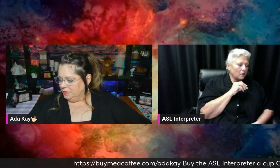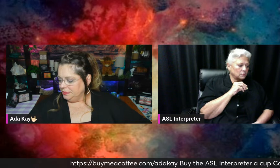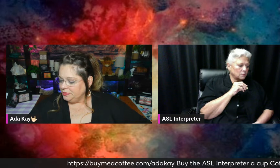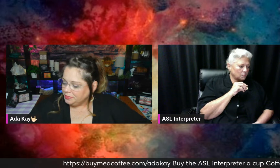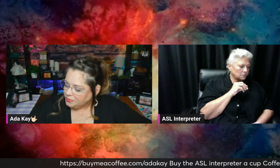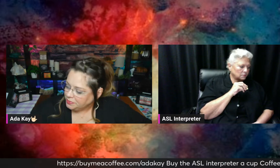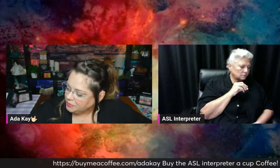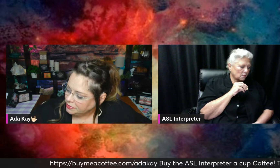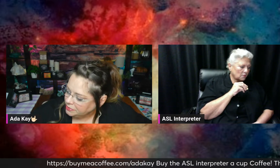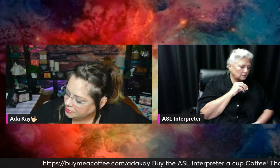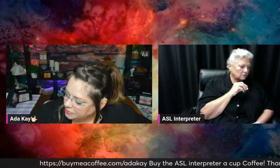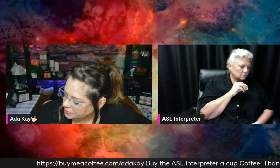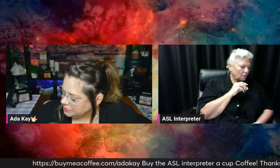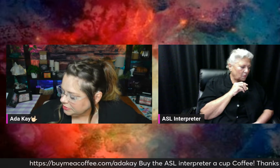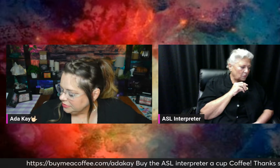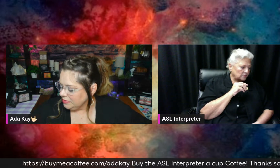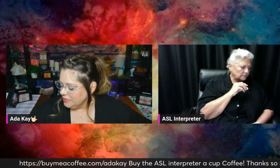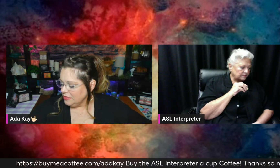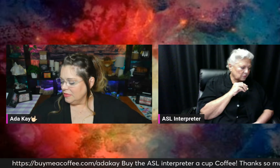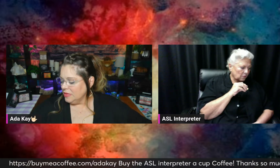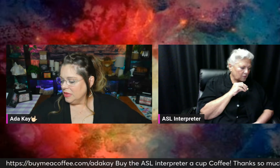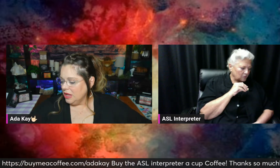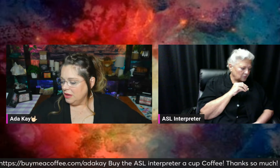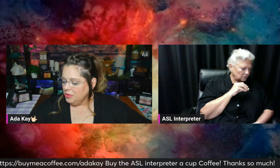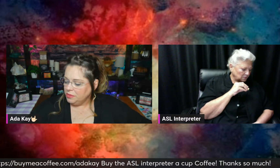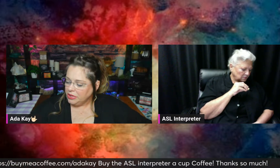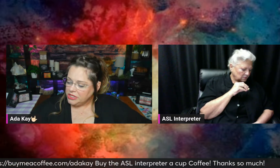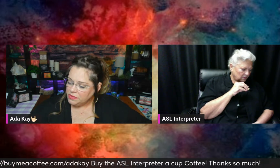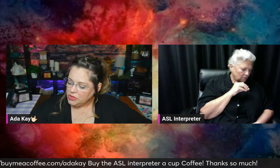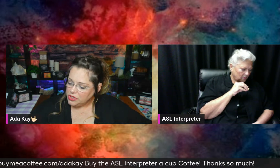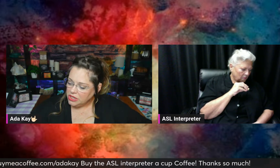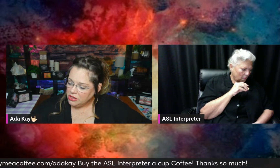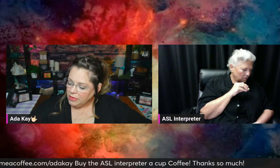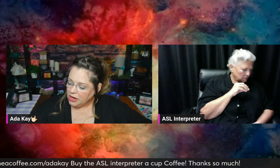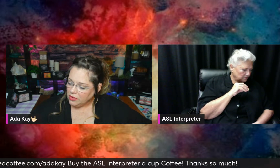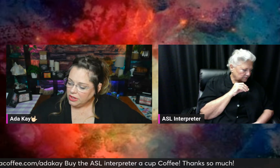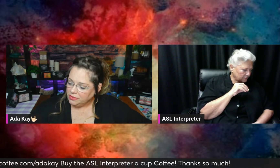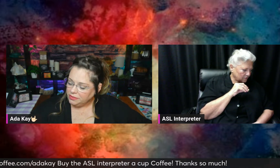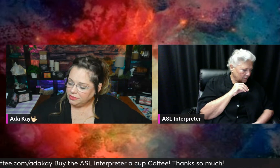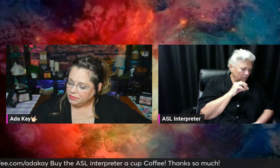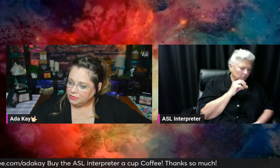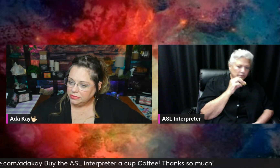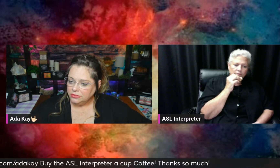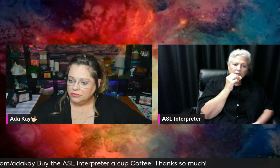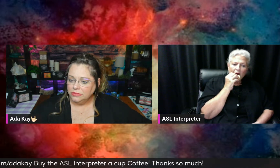Yeah. I'm going to play some music in the background.